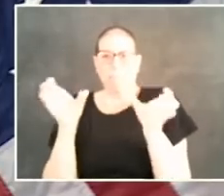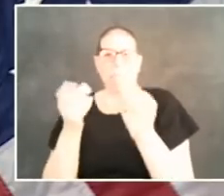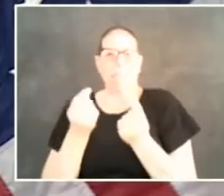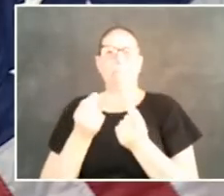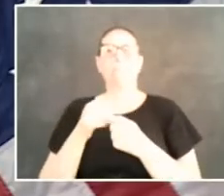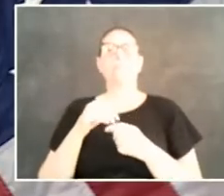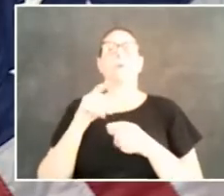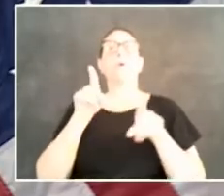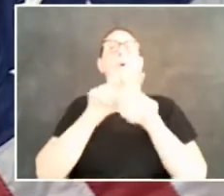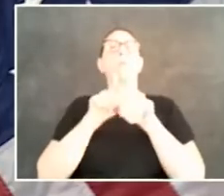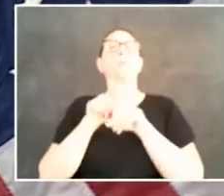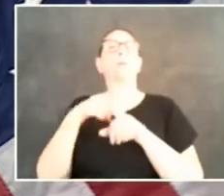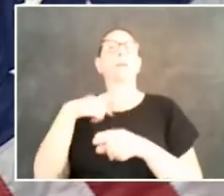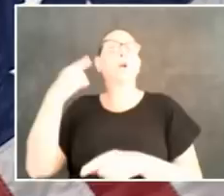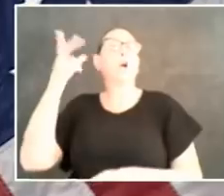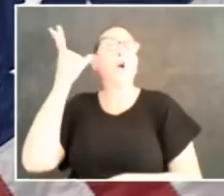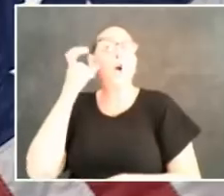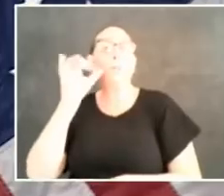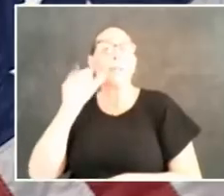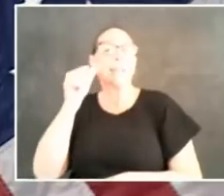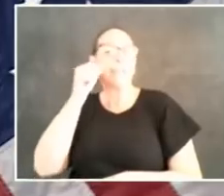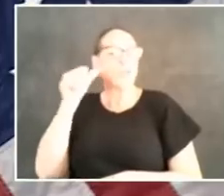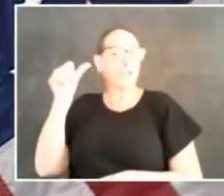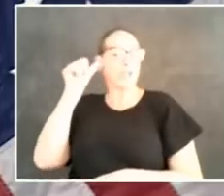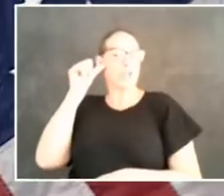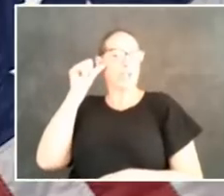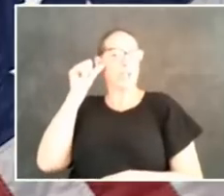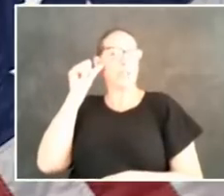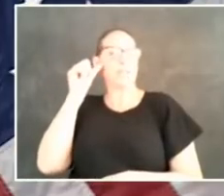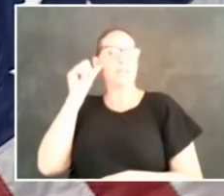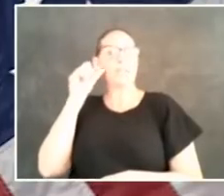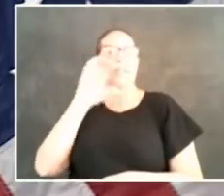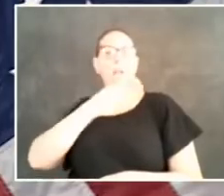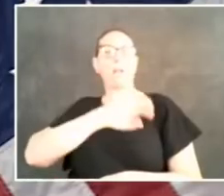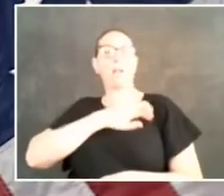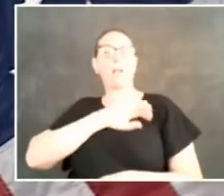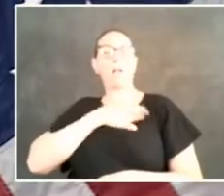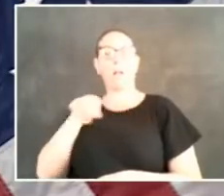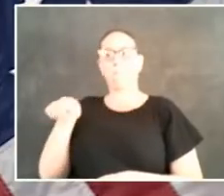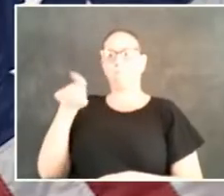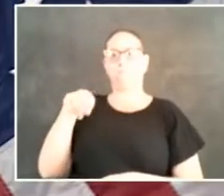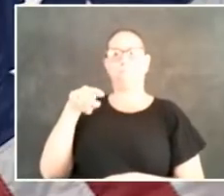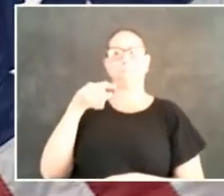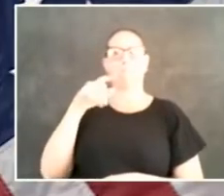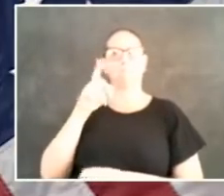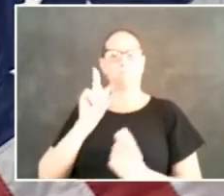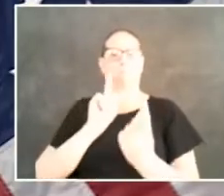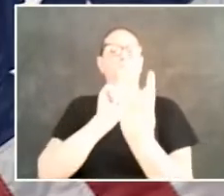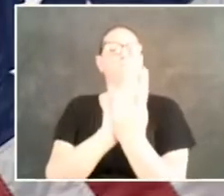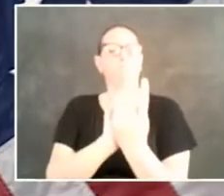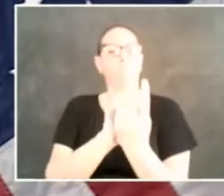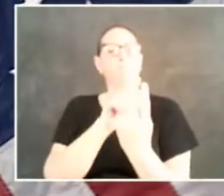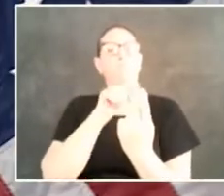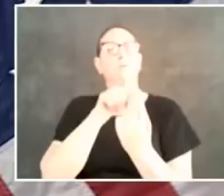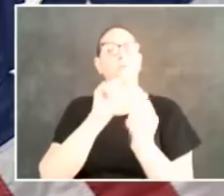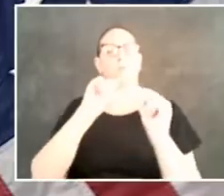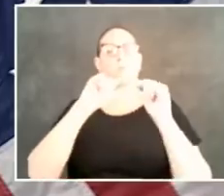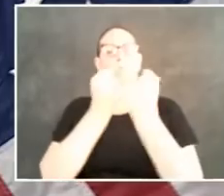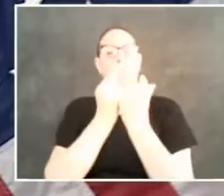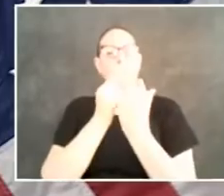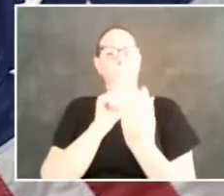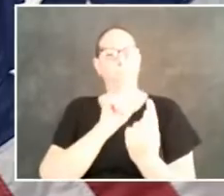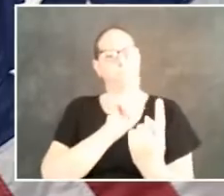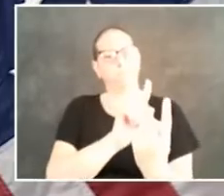also sounds like he uses the N-word. Just wondering if the CCRB or the NYPD will be investigating that incident and what